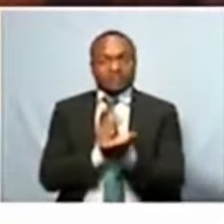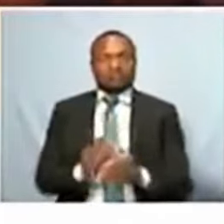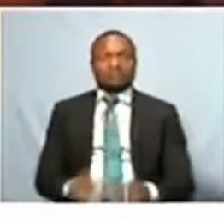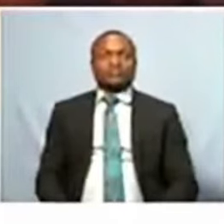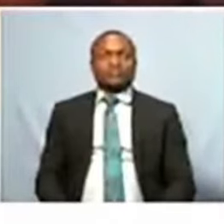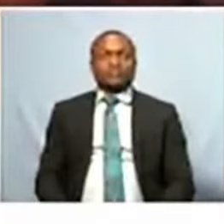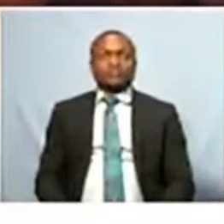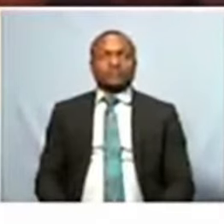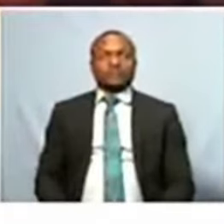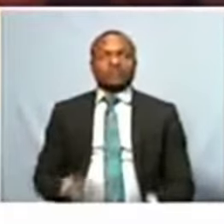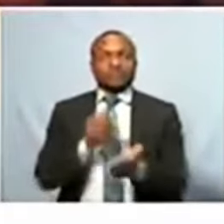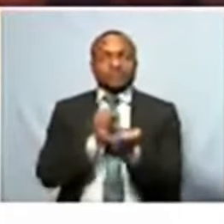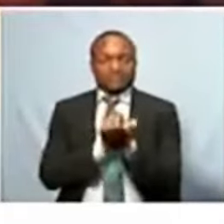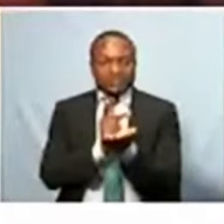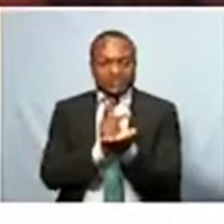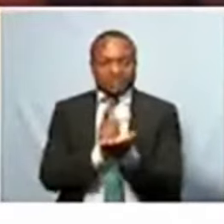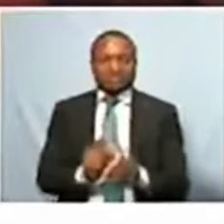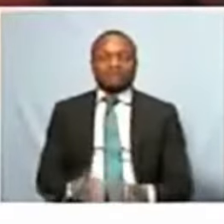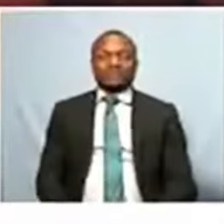And Shesheke.